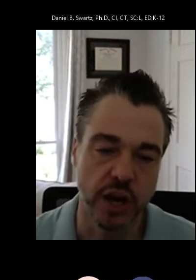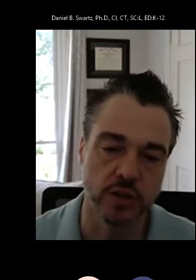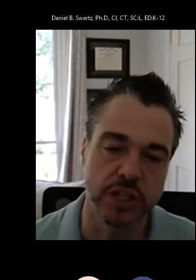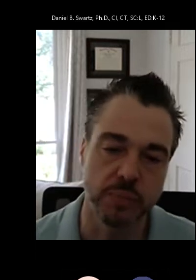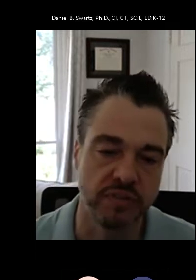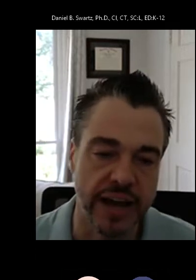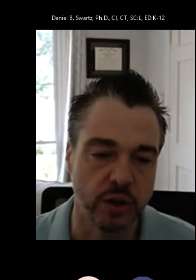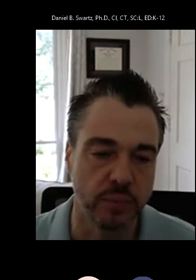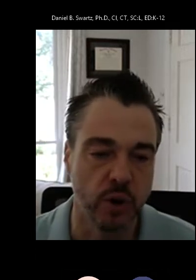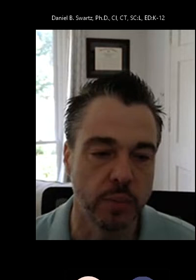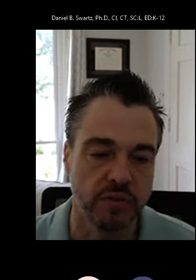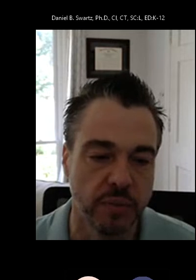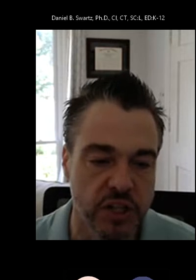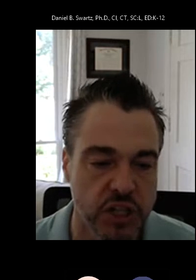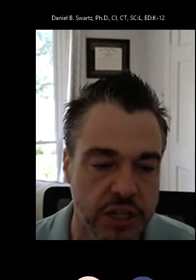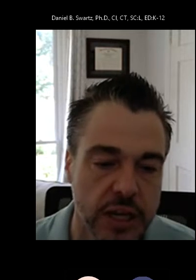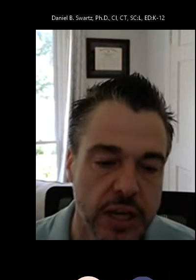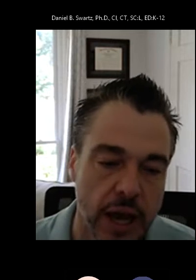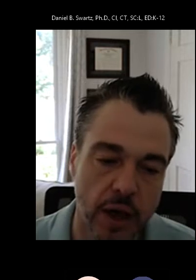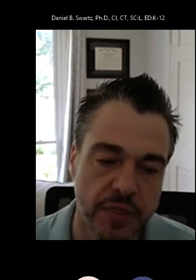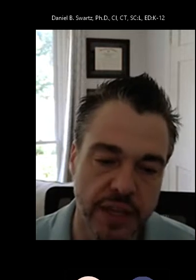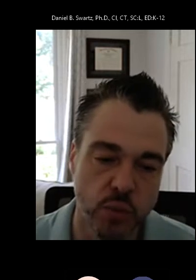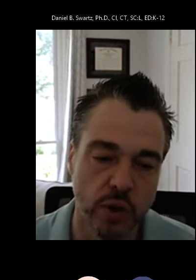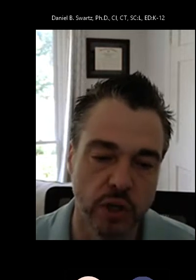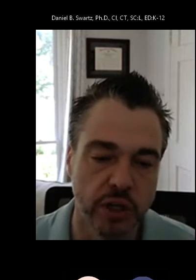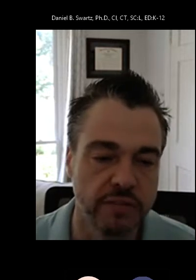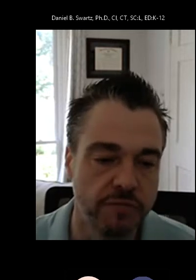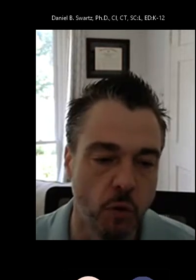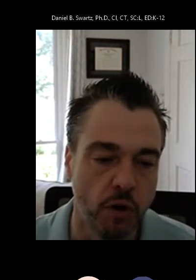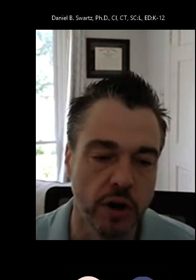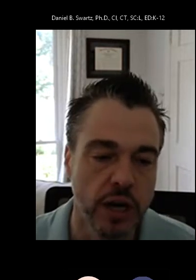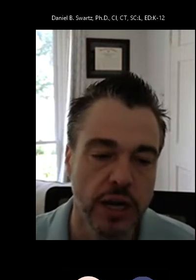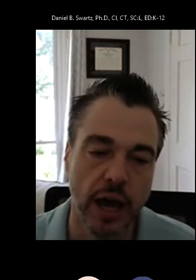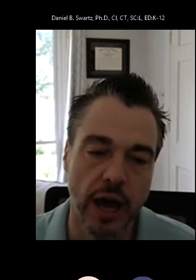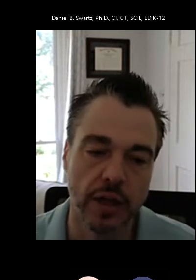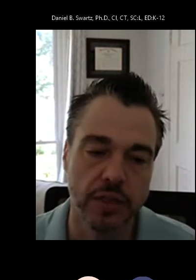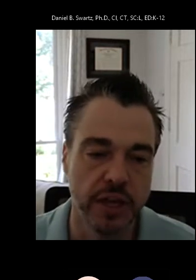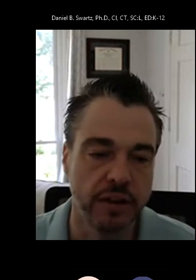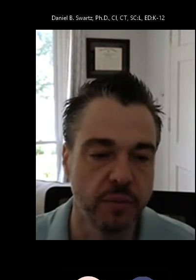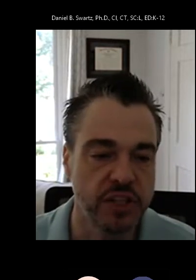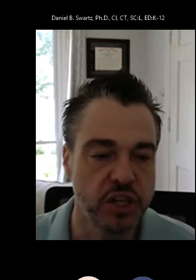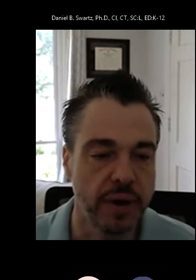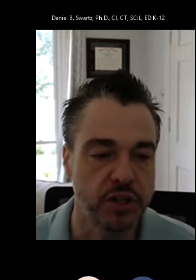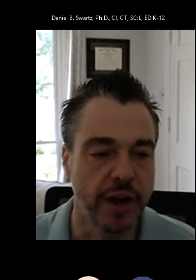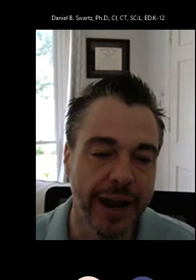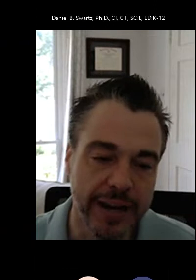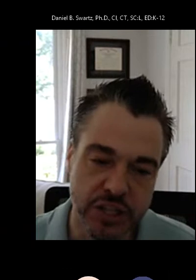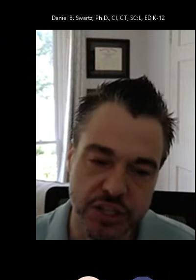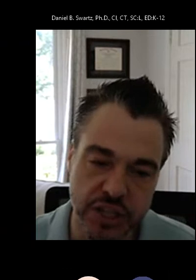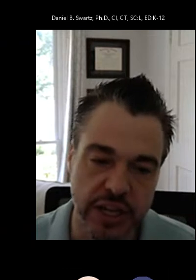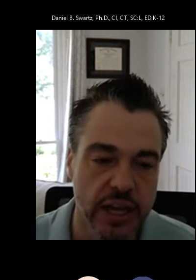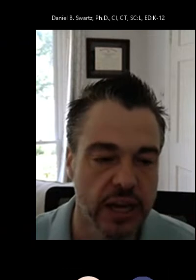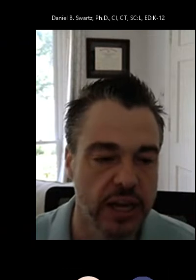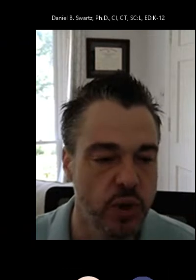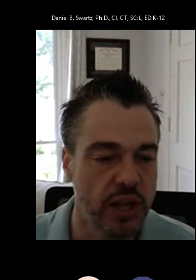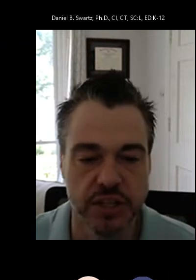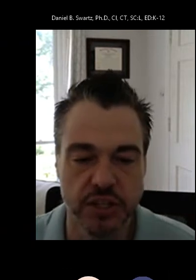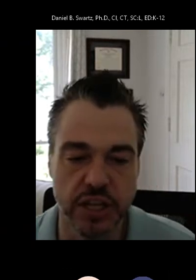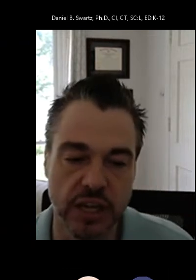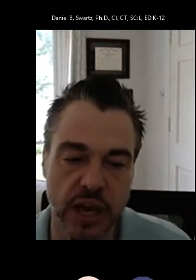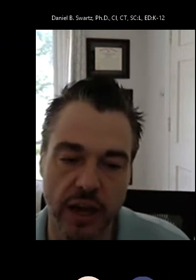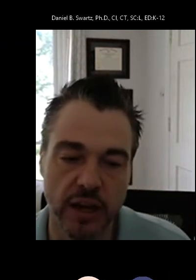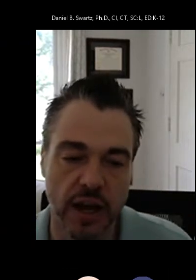of the screenshot, you see provider and program information. That's where we're looking for the information about your agency,